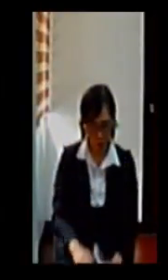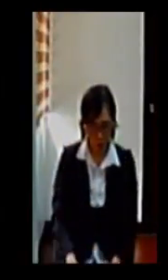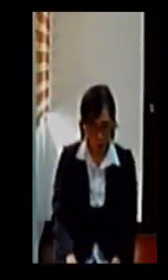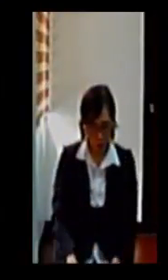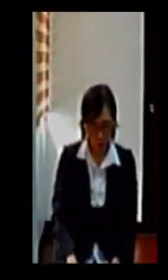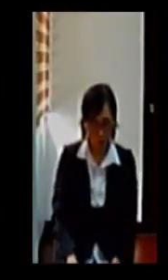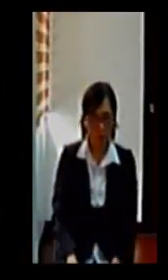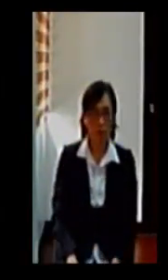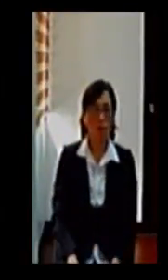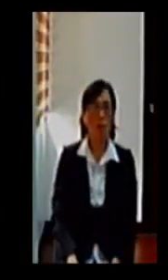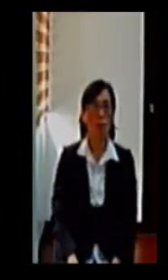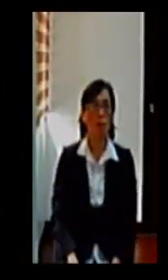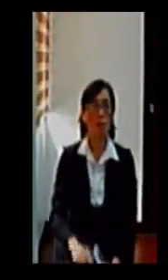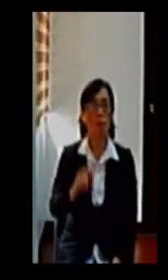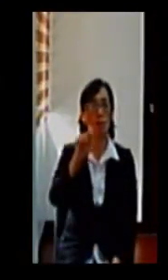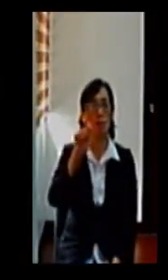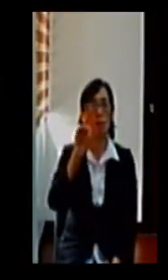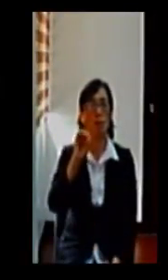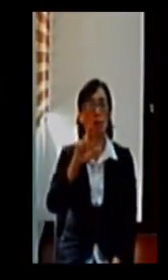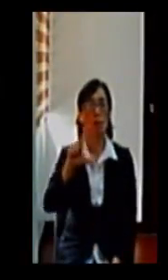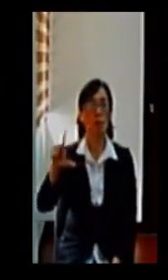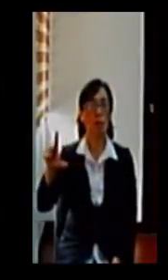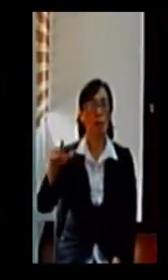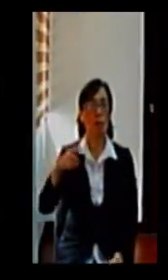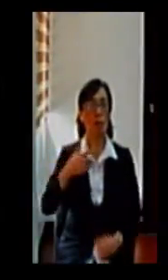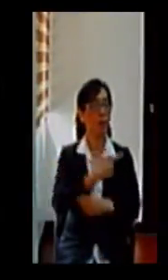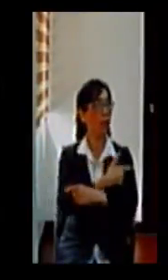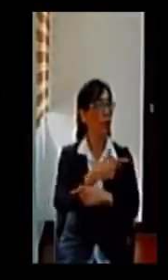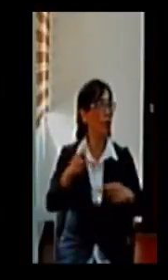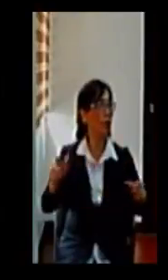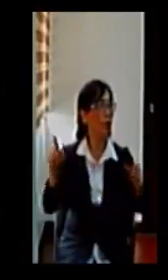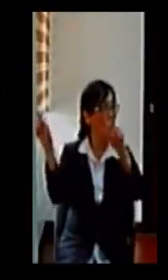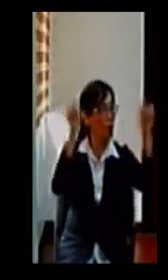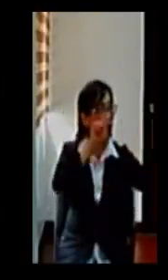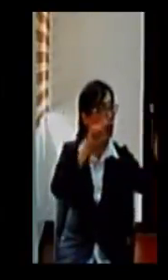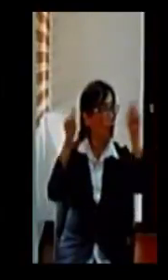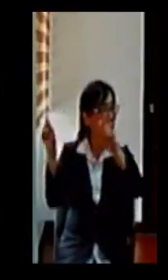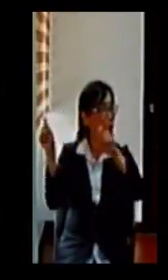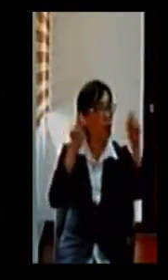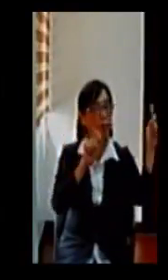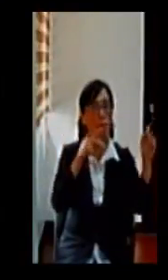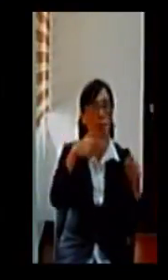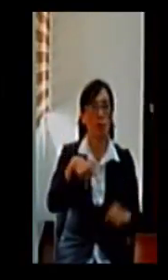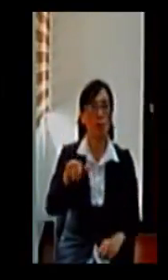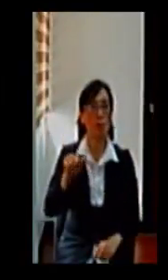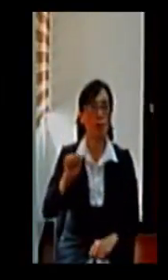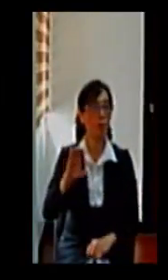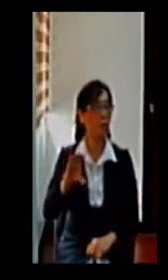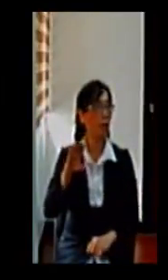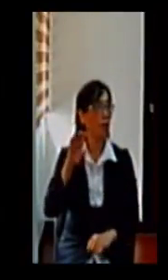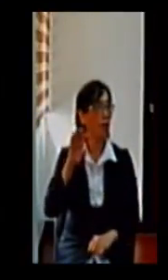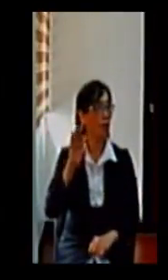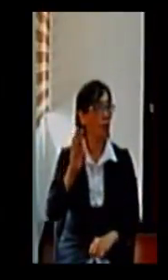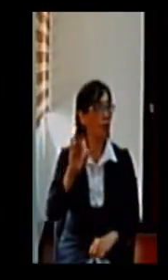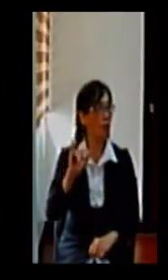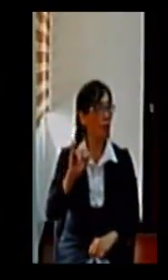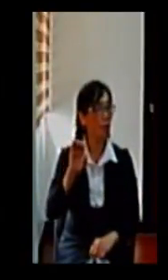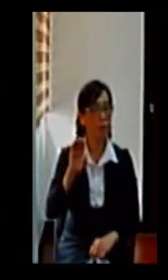we will lose the toll gate of typhoon. Typhoons, the Pacific is the factory of